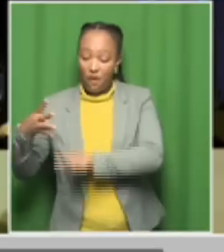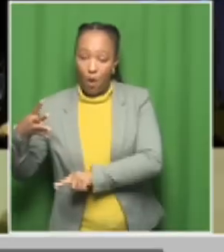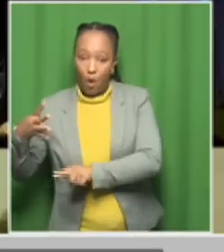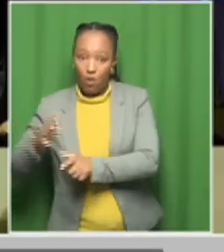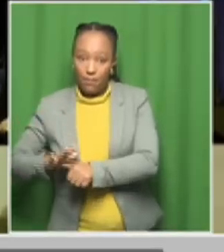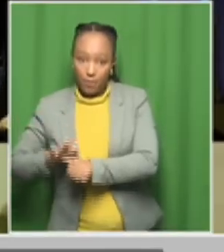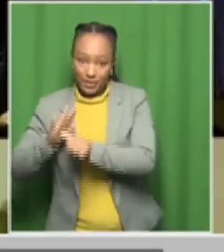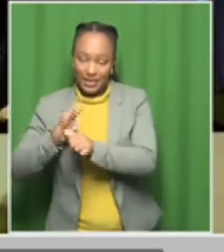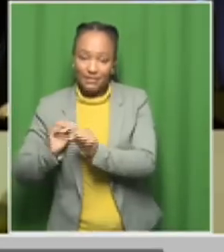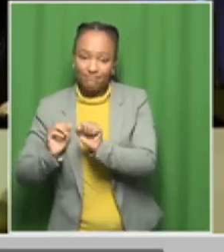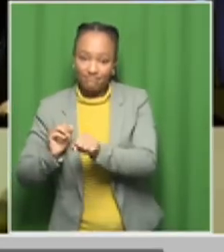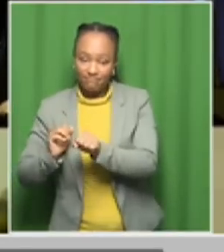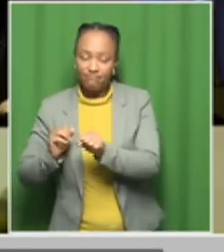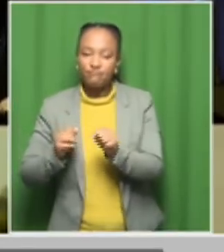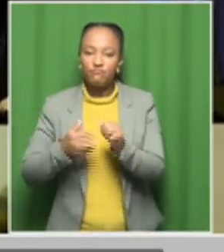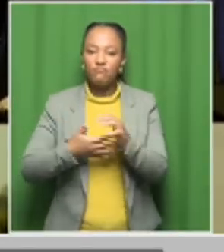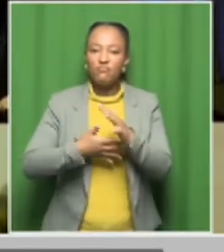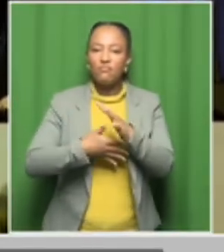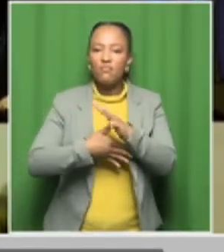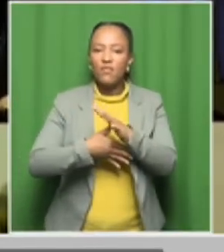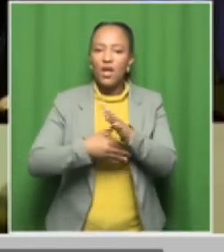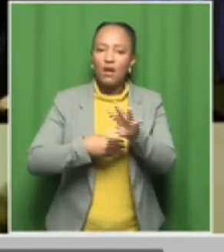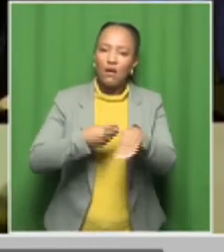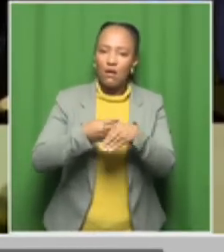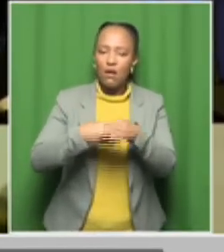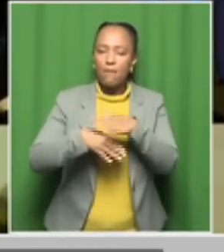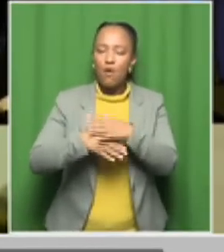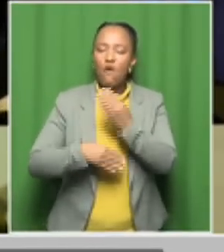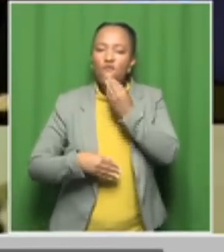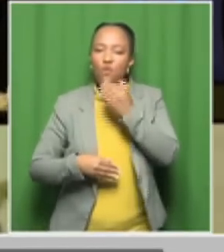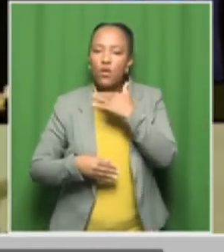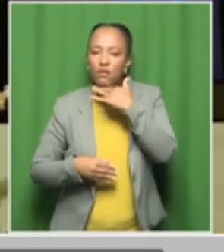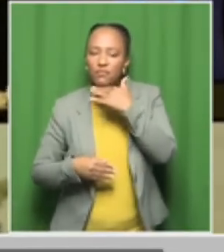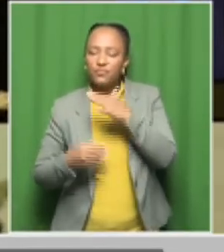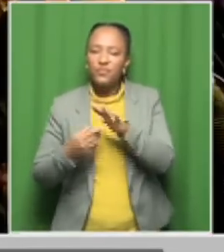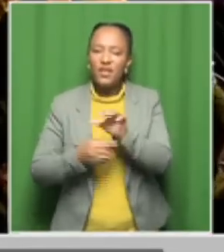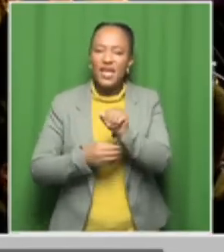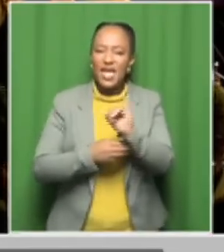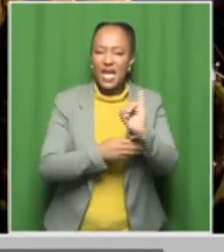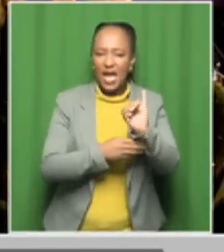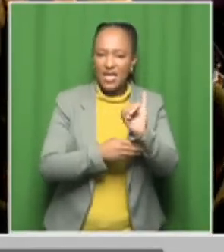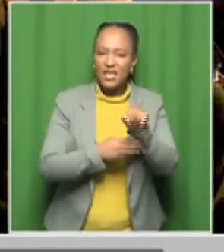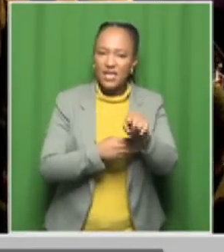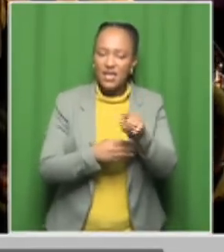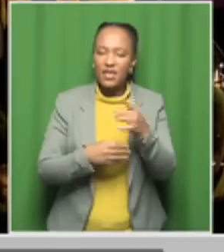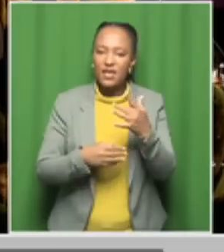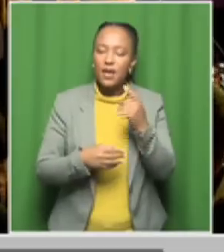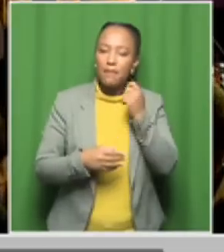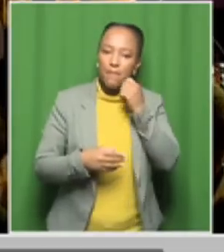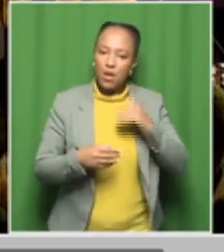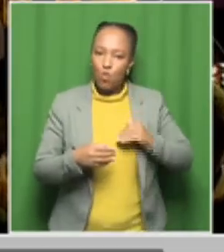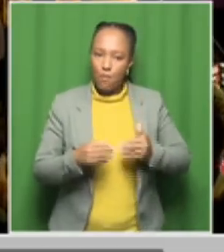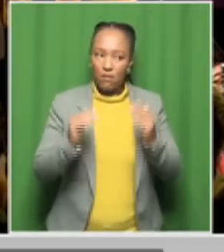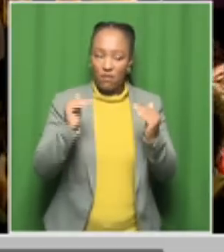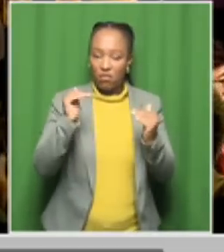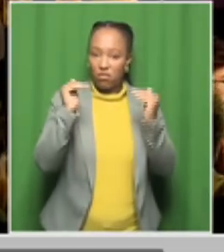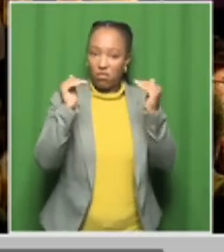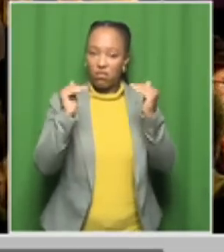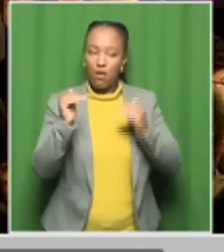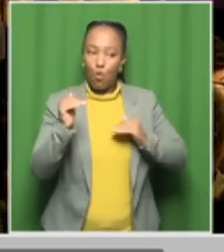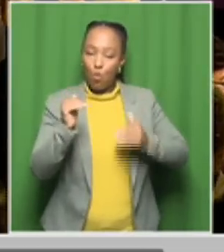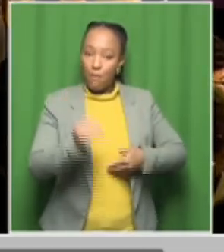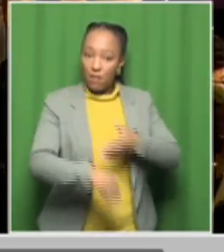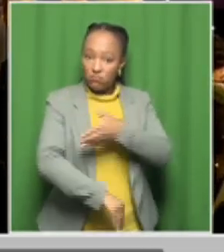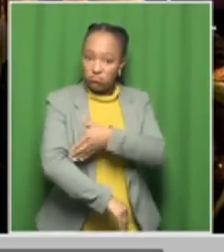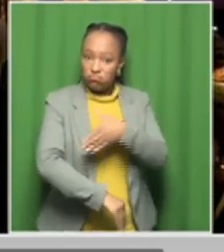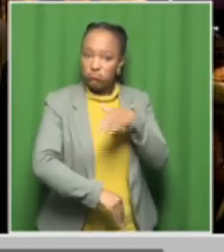are also focusing on food security, on artificial intelligence, on gender equality and women's empowerment, and of course, the